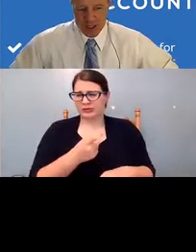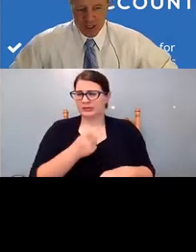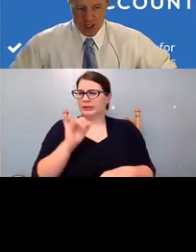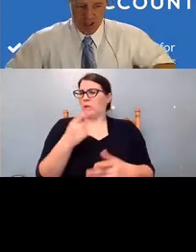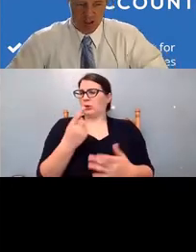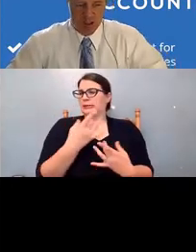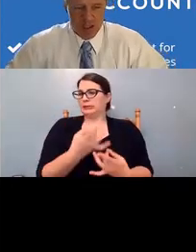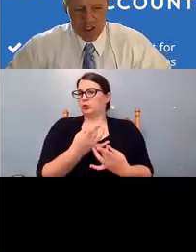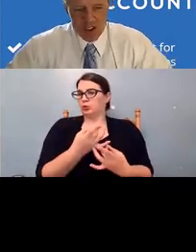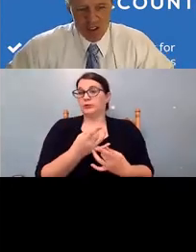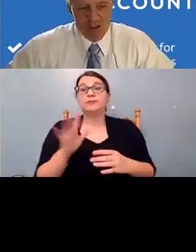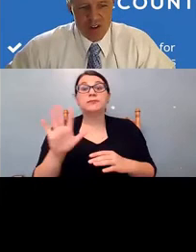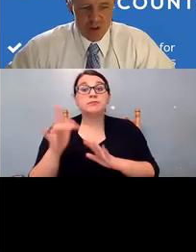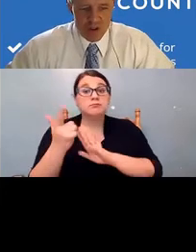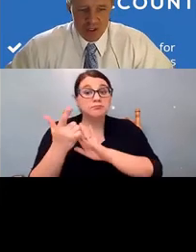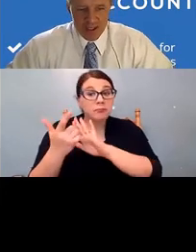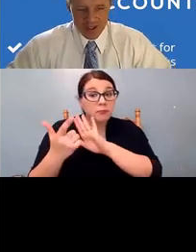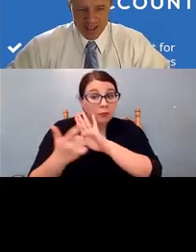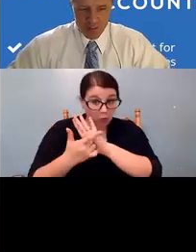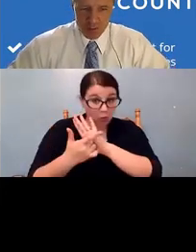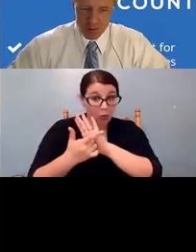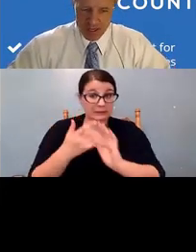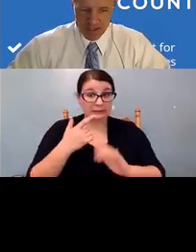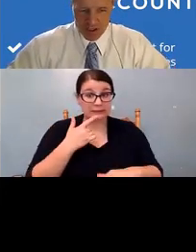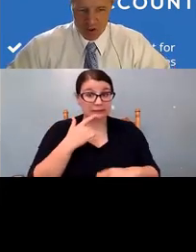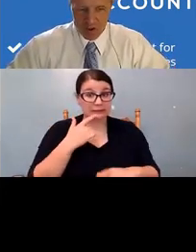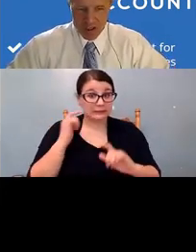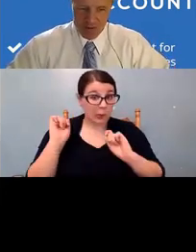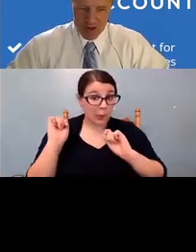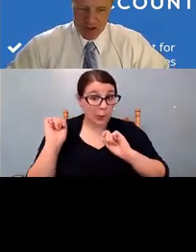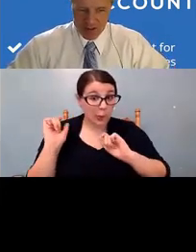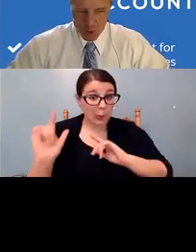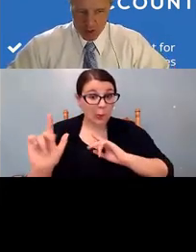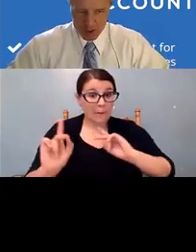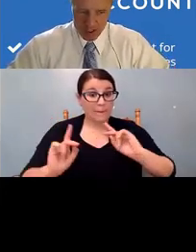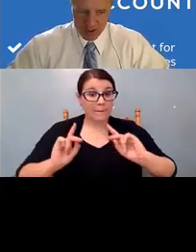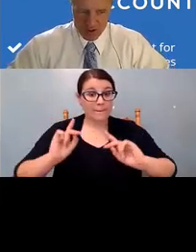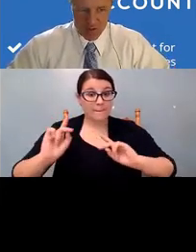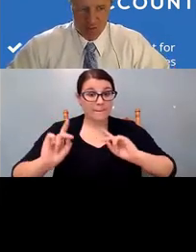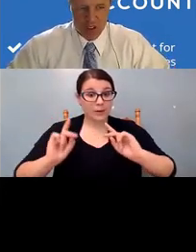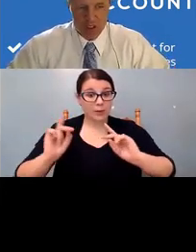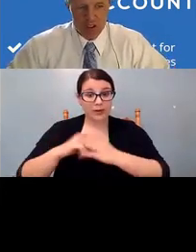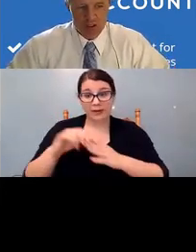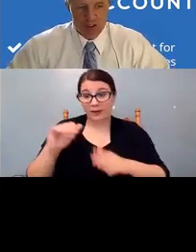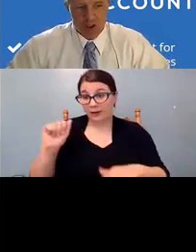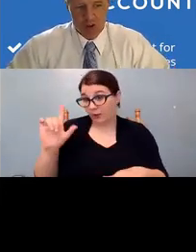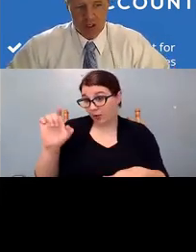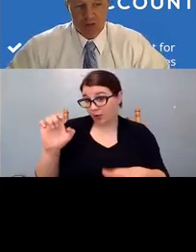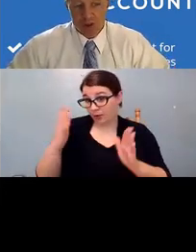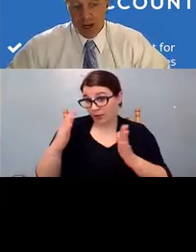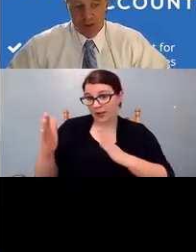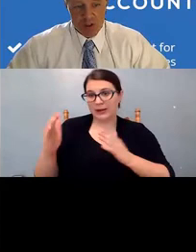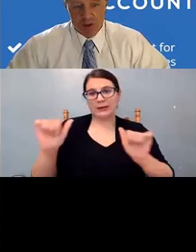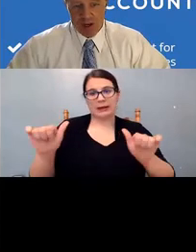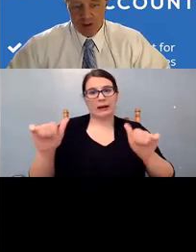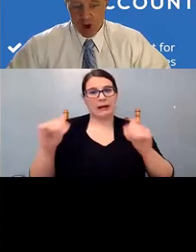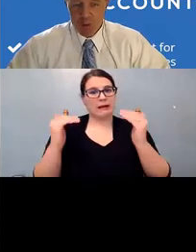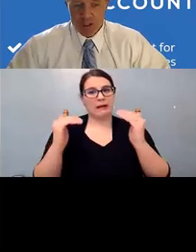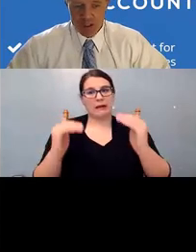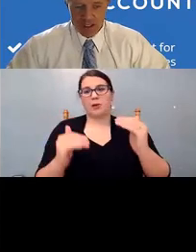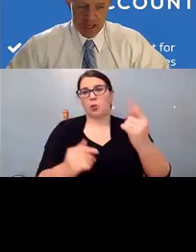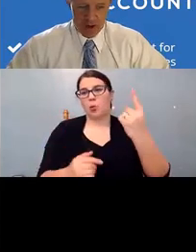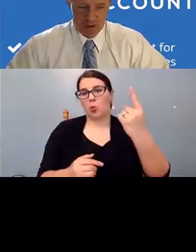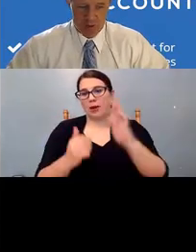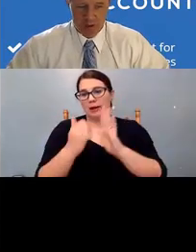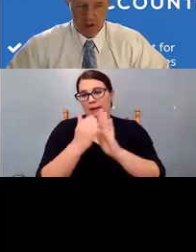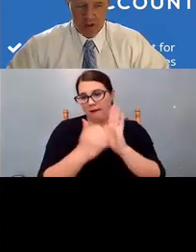By law, each individual in an ABLE plan can only ever have 1 account. So if you happen to have opened